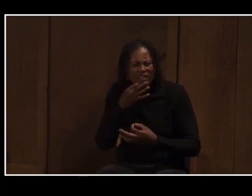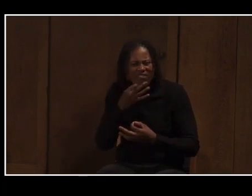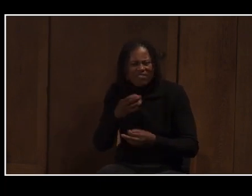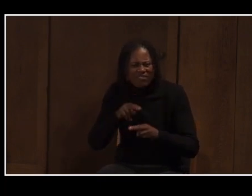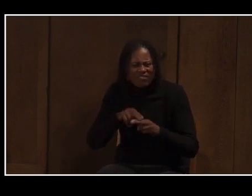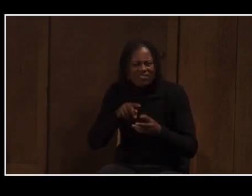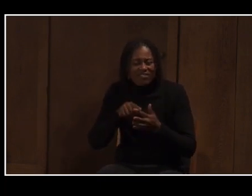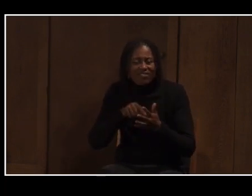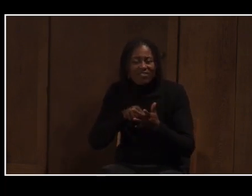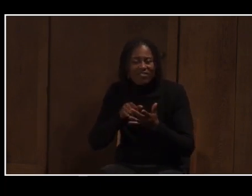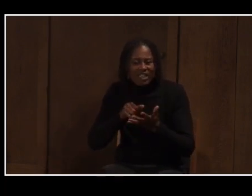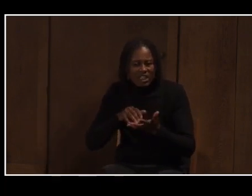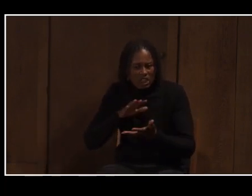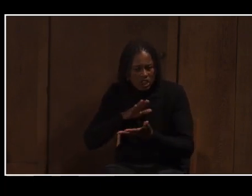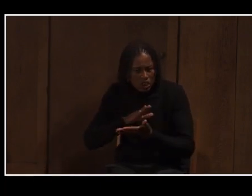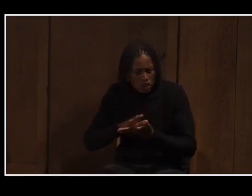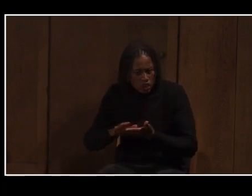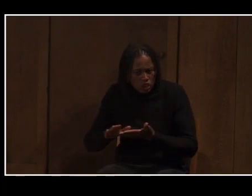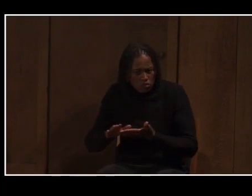this regard, because